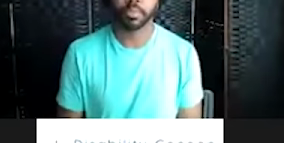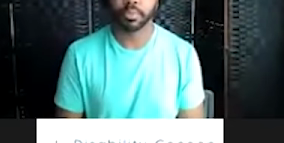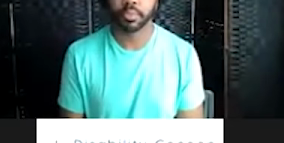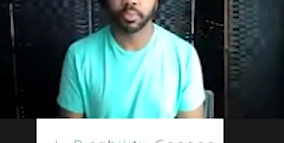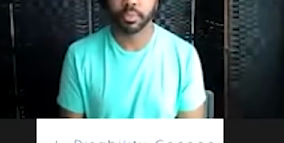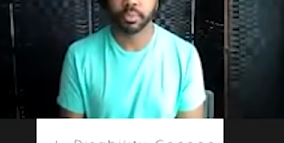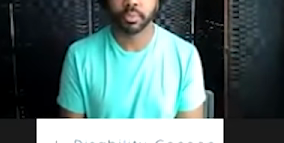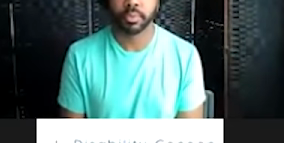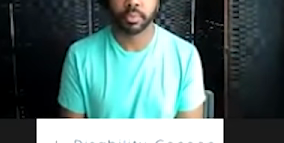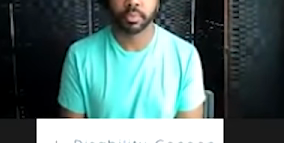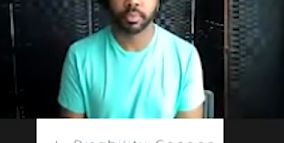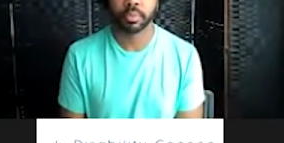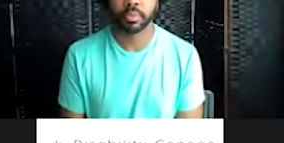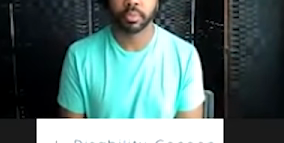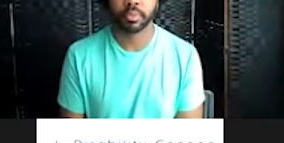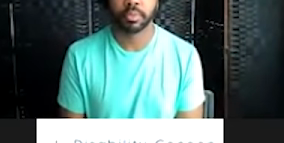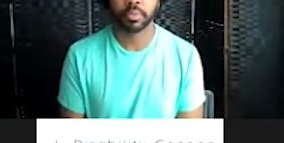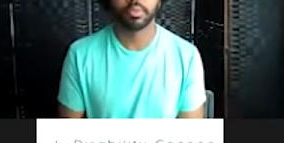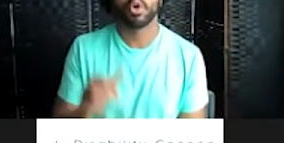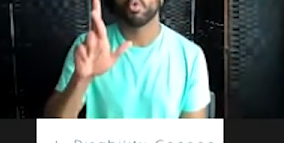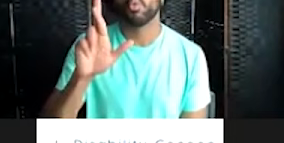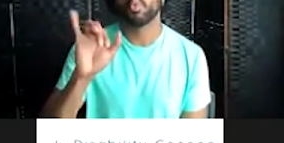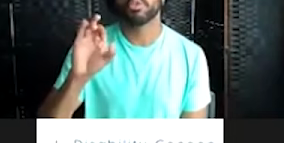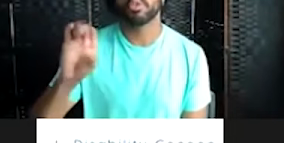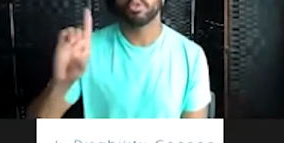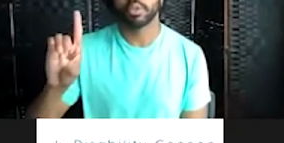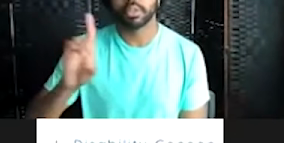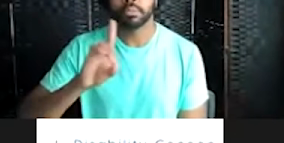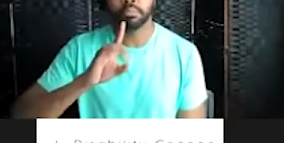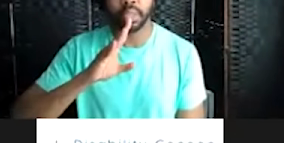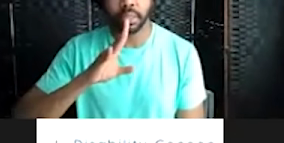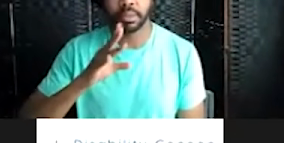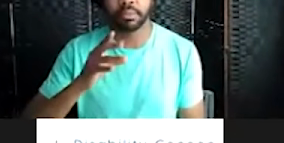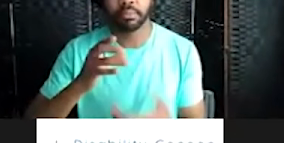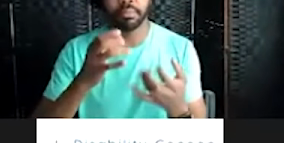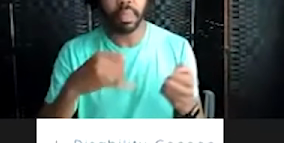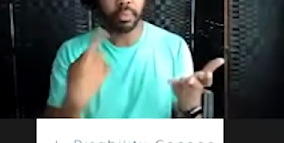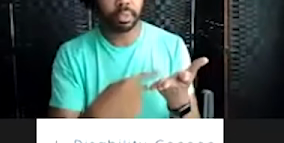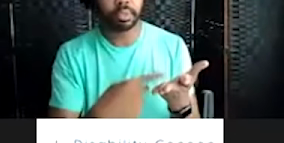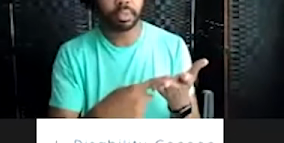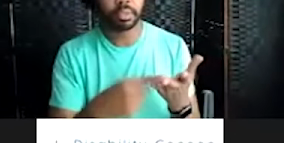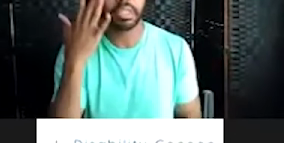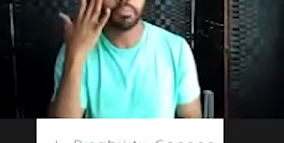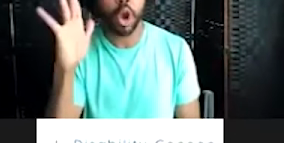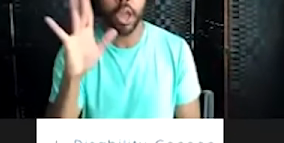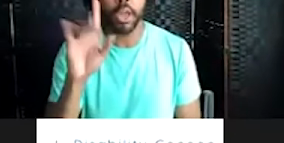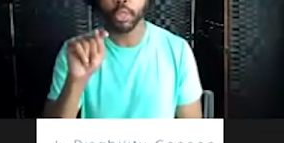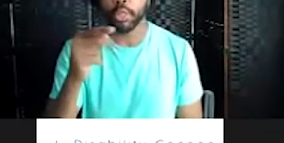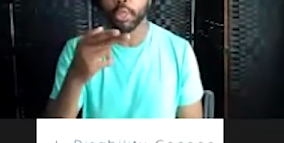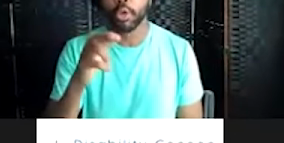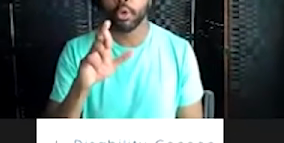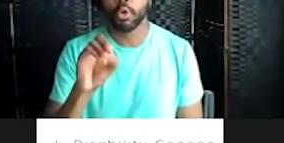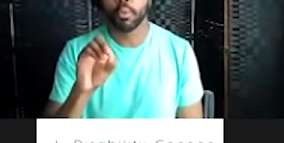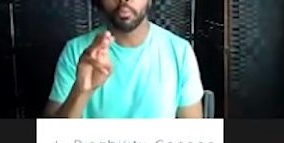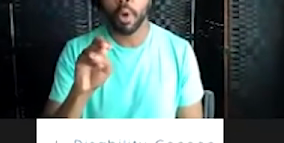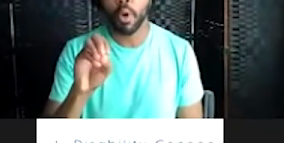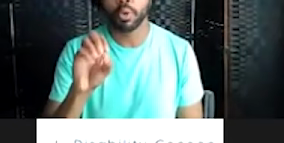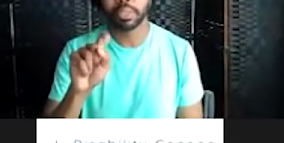So now we're going to dive into smart thermostats. And basically a smart thermostat